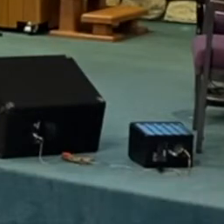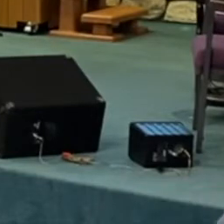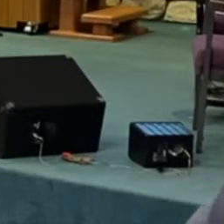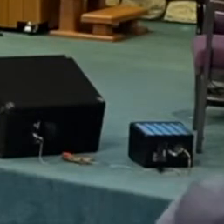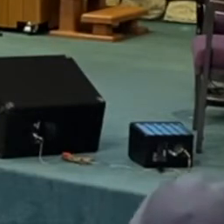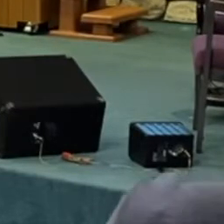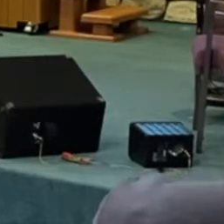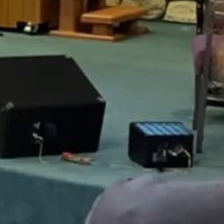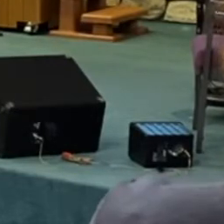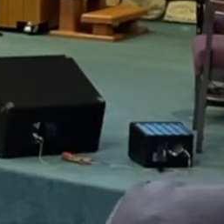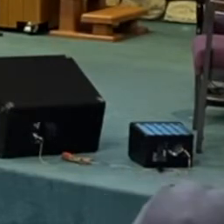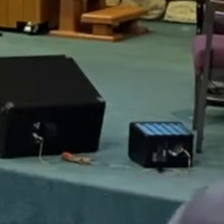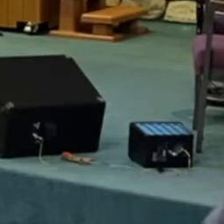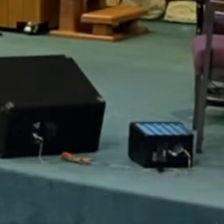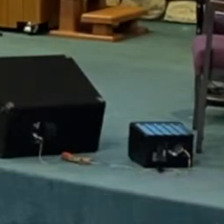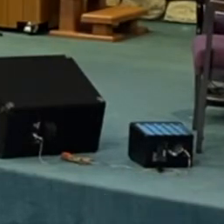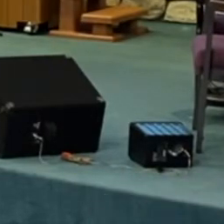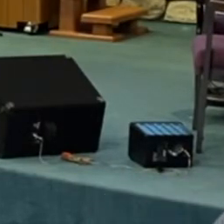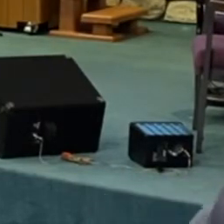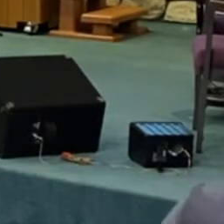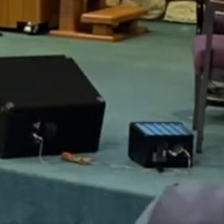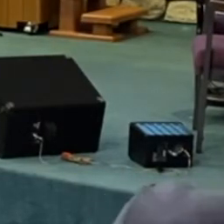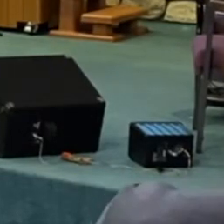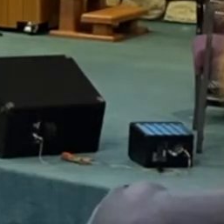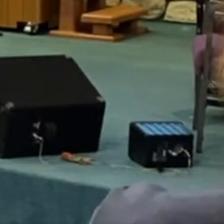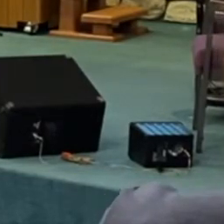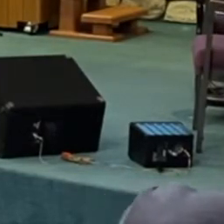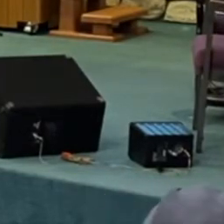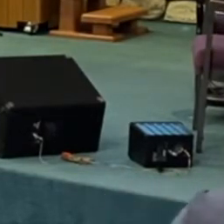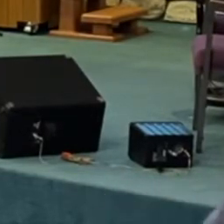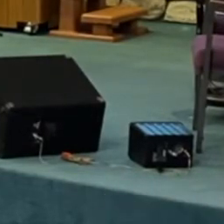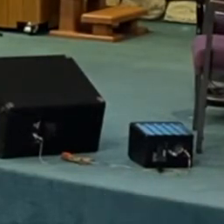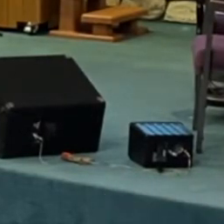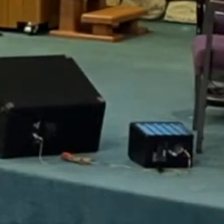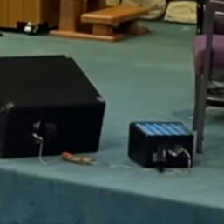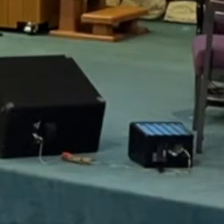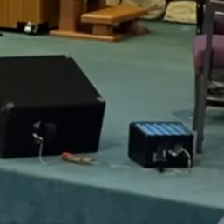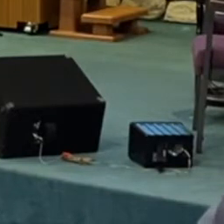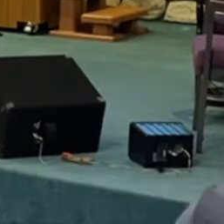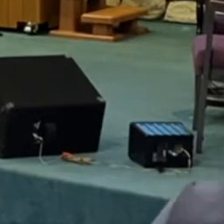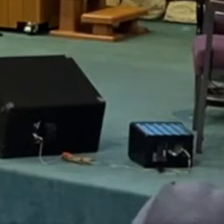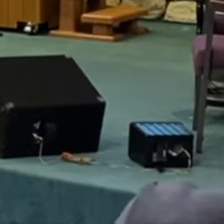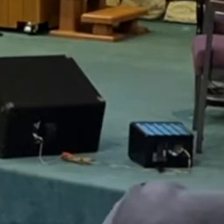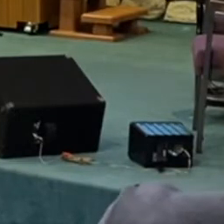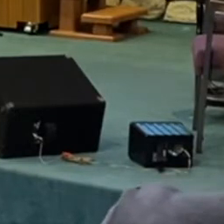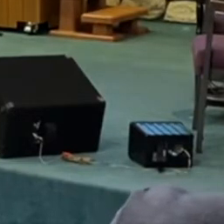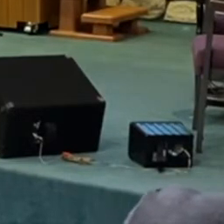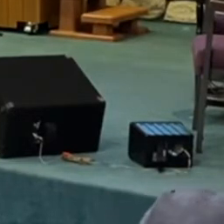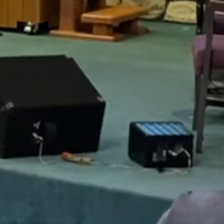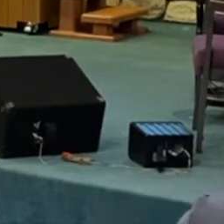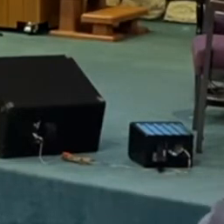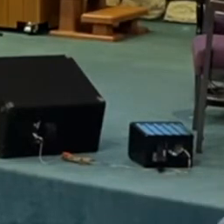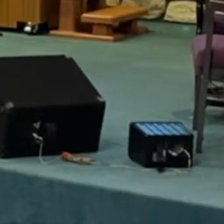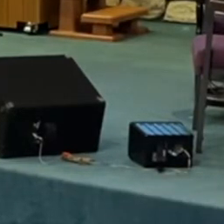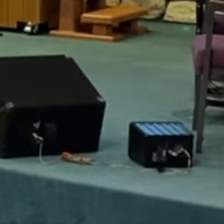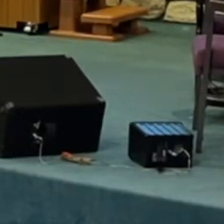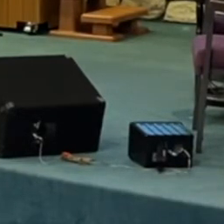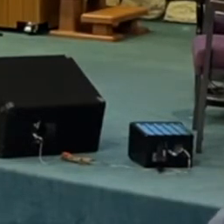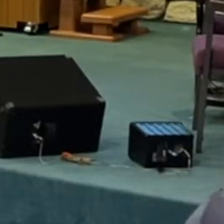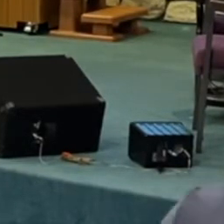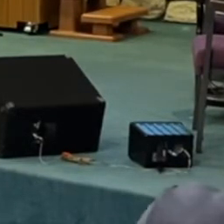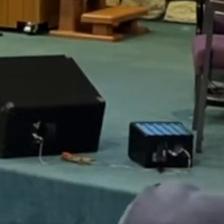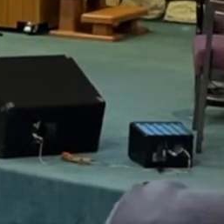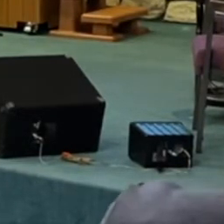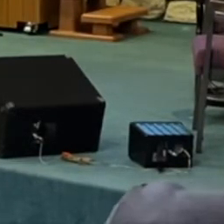Instantaneous. instantaneously. Three